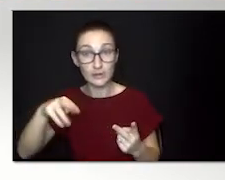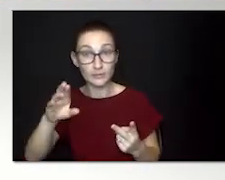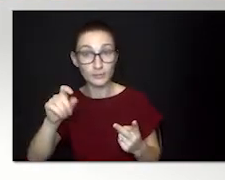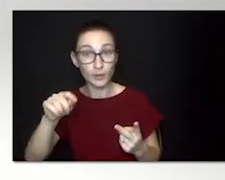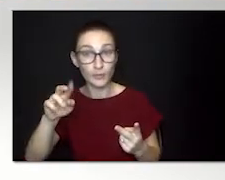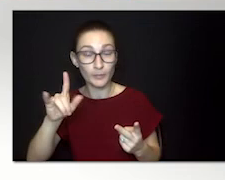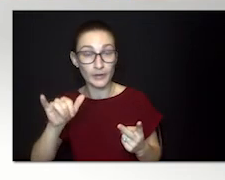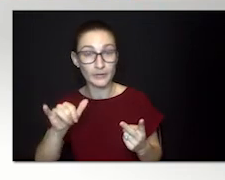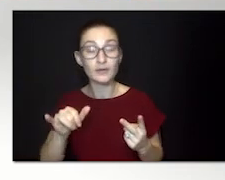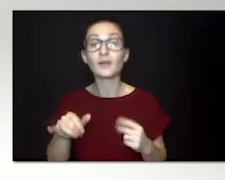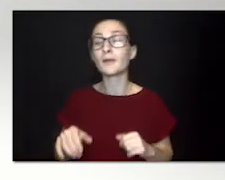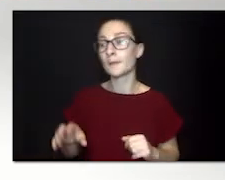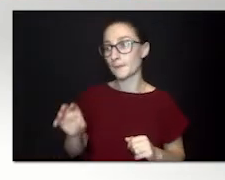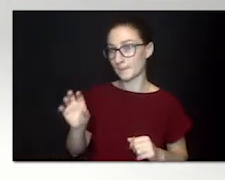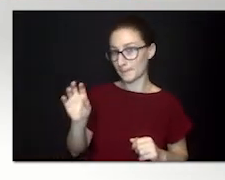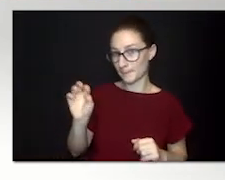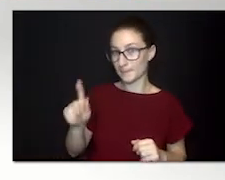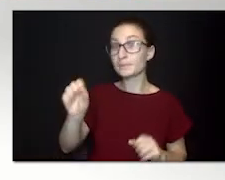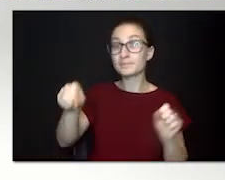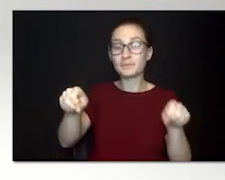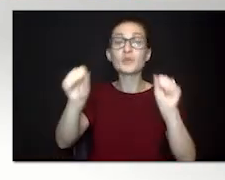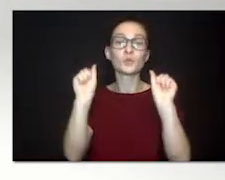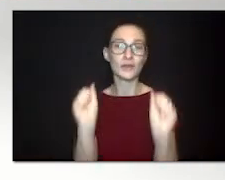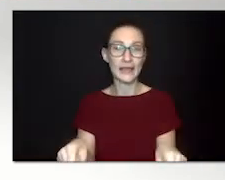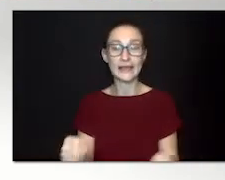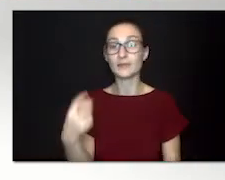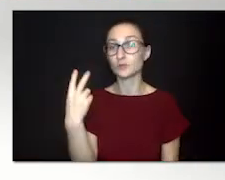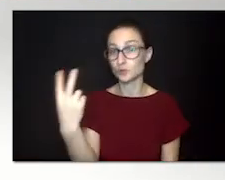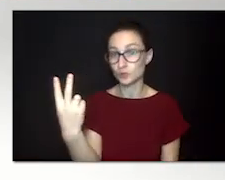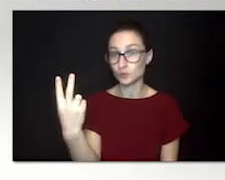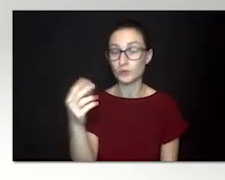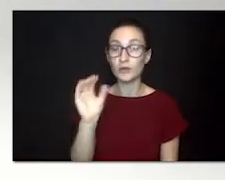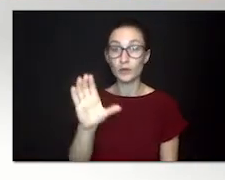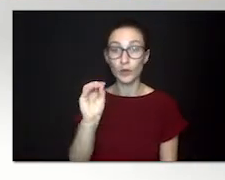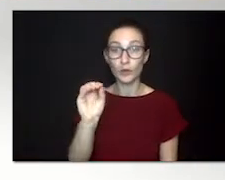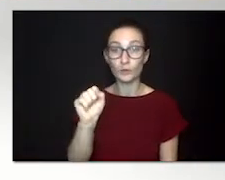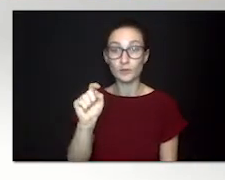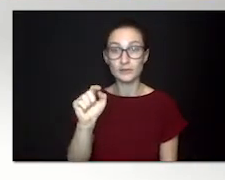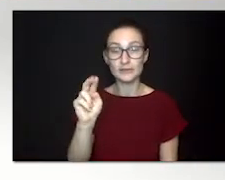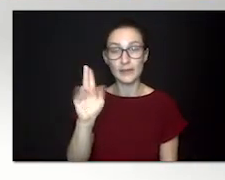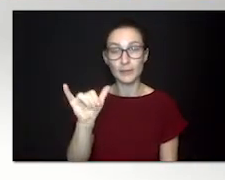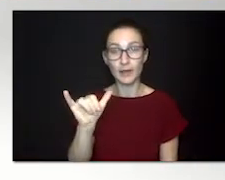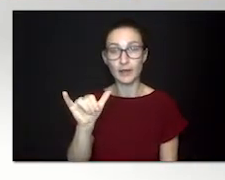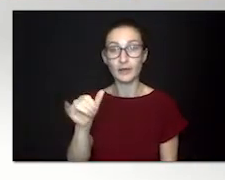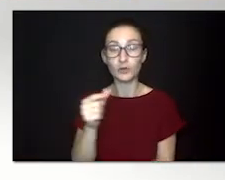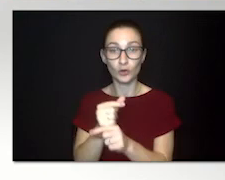question. So the question is, can you have co-standby guardians? And yes, you can. You can have co-standby guardians. You can